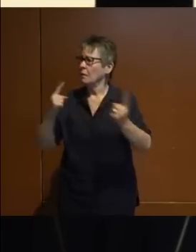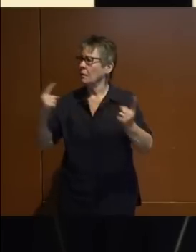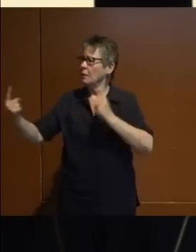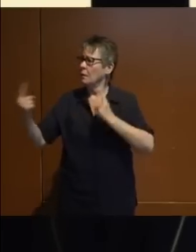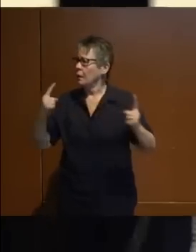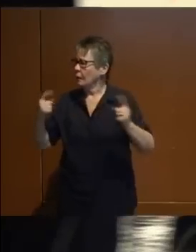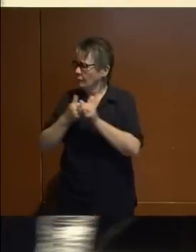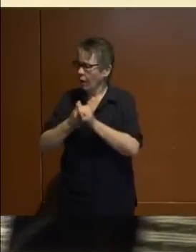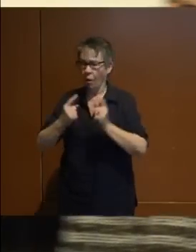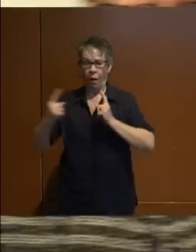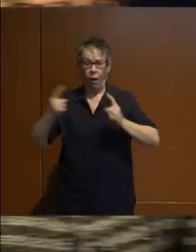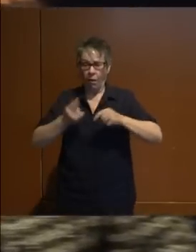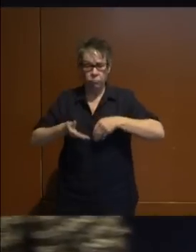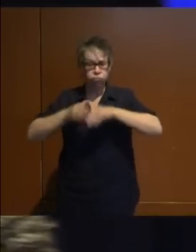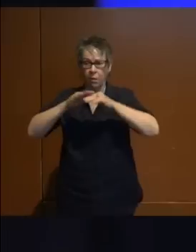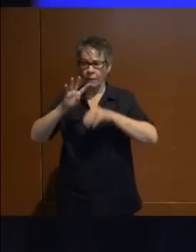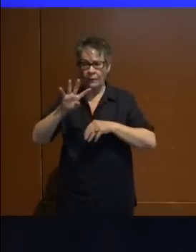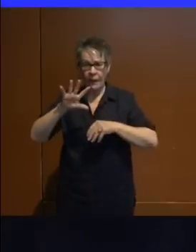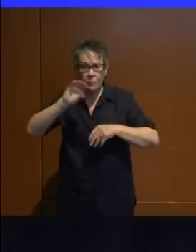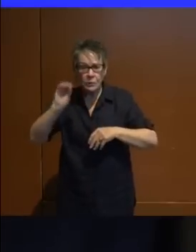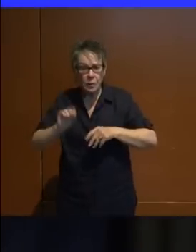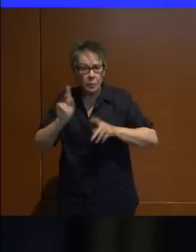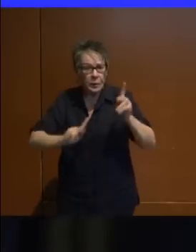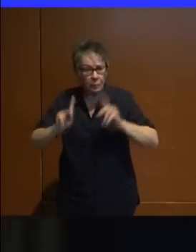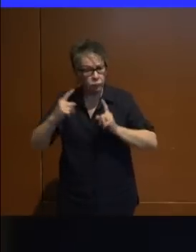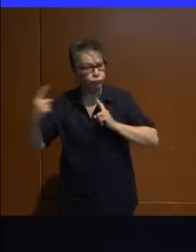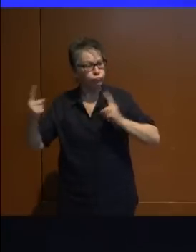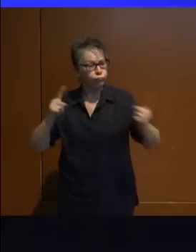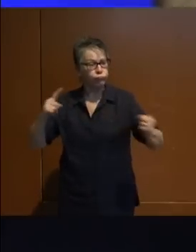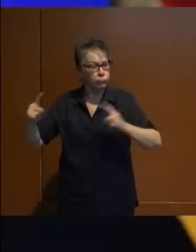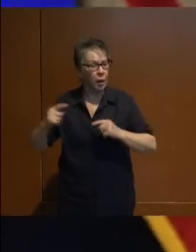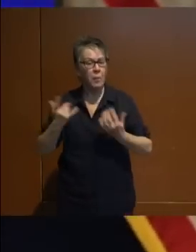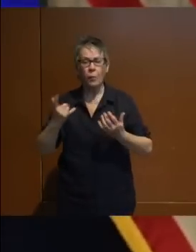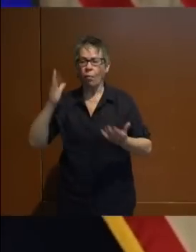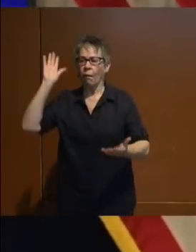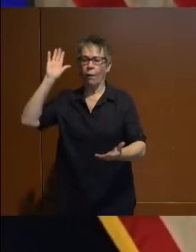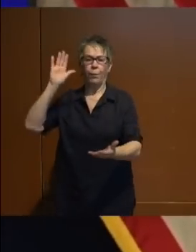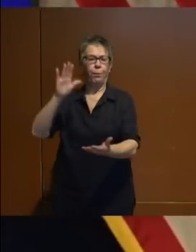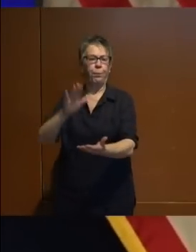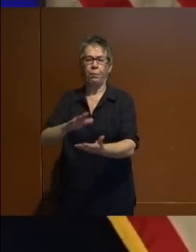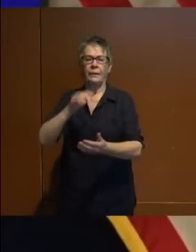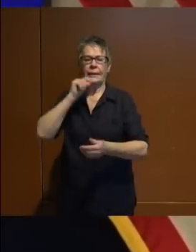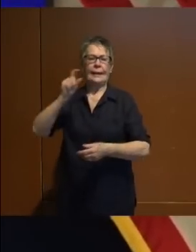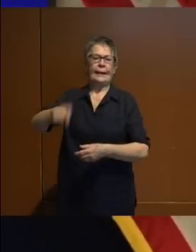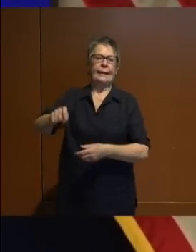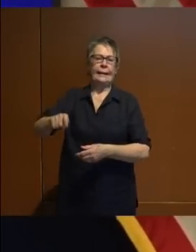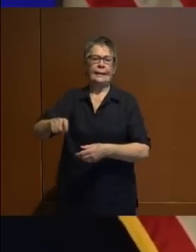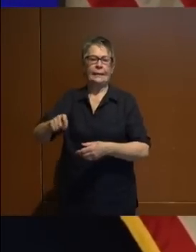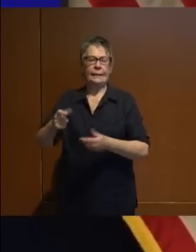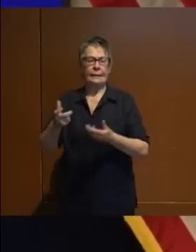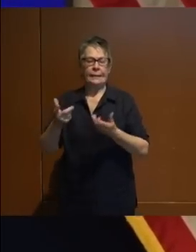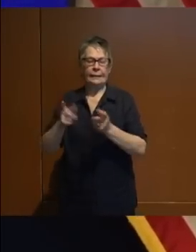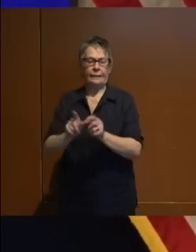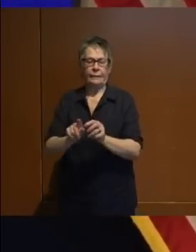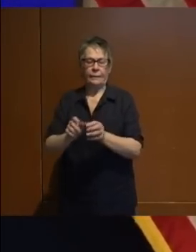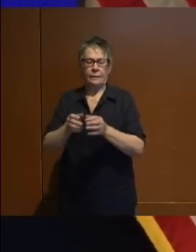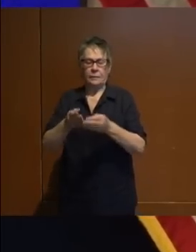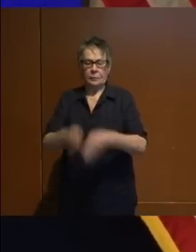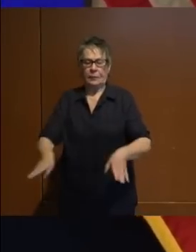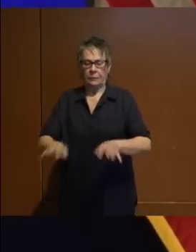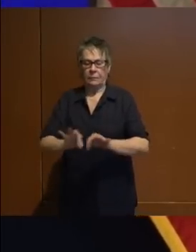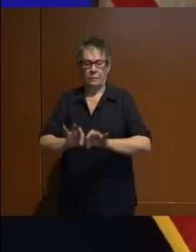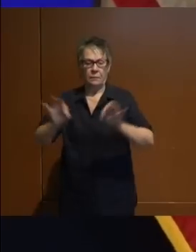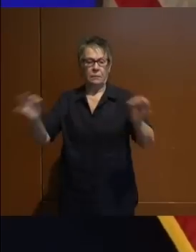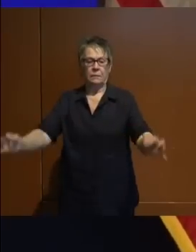apologize. The problem is, as Judy knows better than any of us, we just can't count on that. That's why I've just given a go, fight, win.